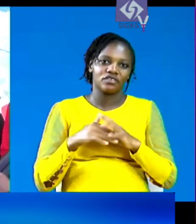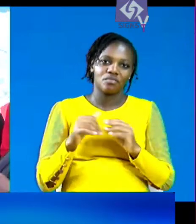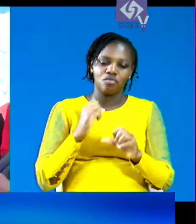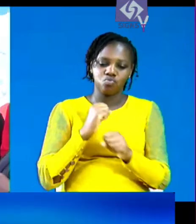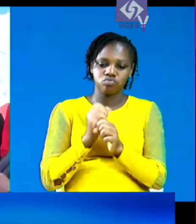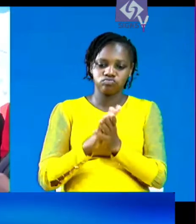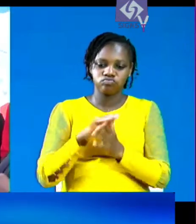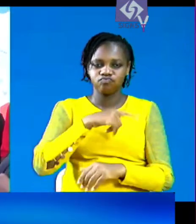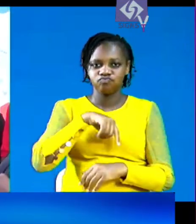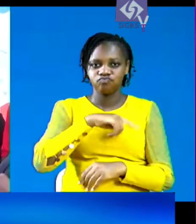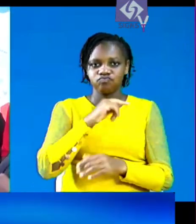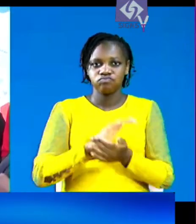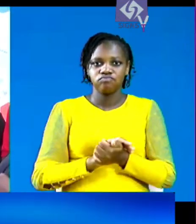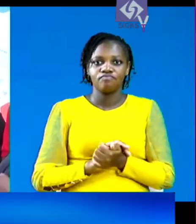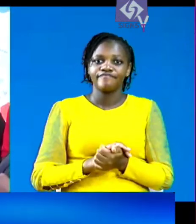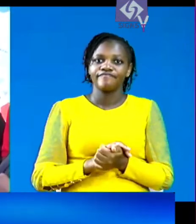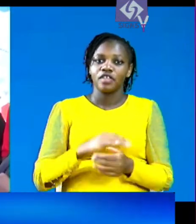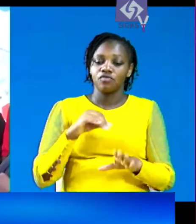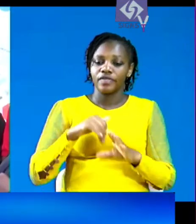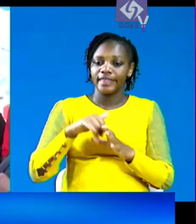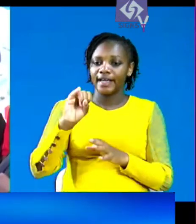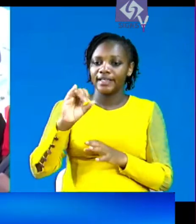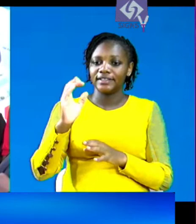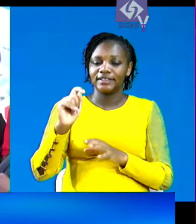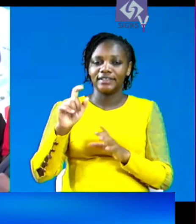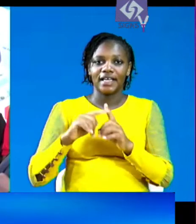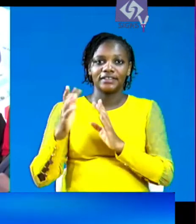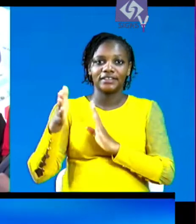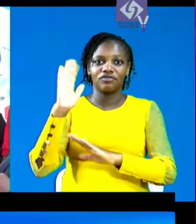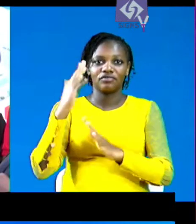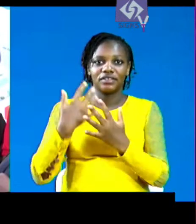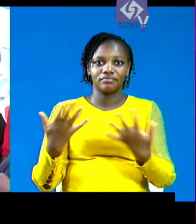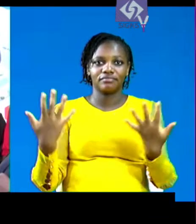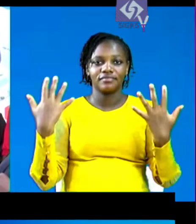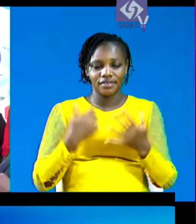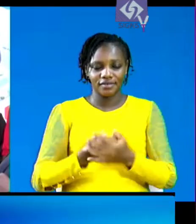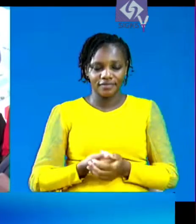protects ICT and security gadgets.